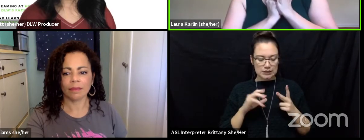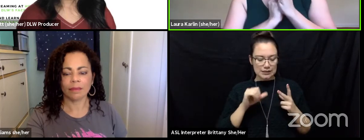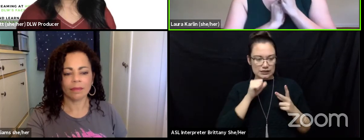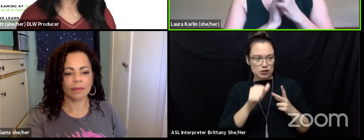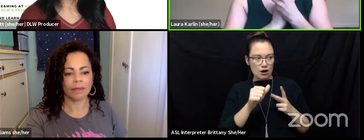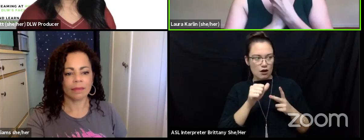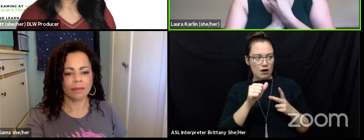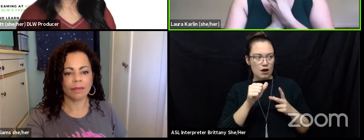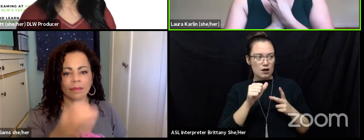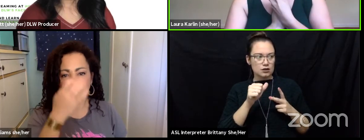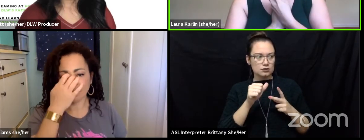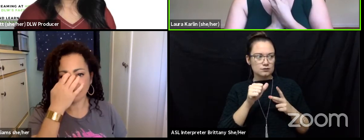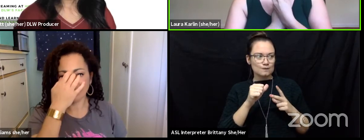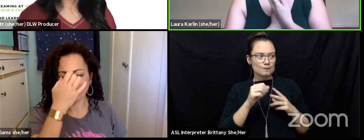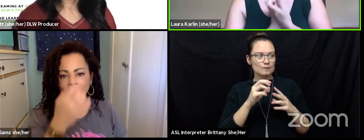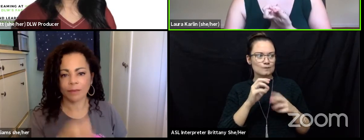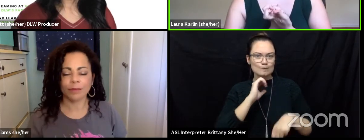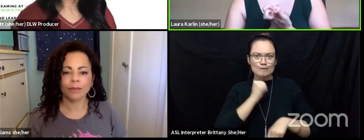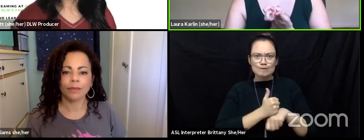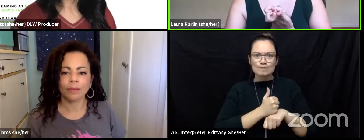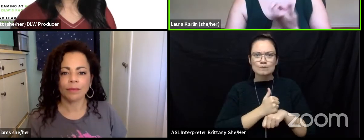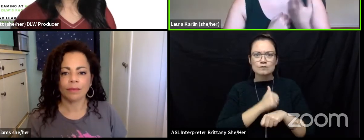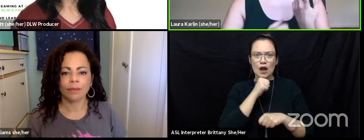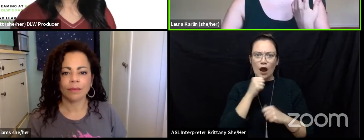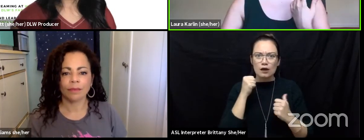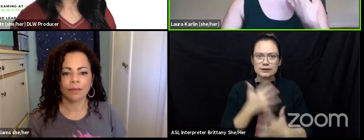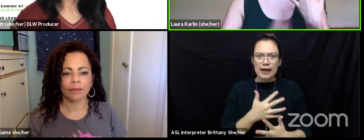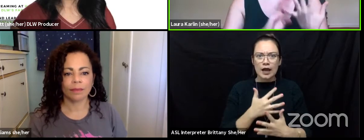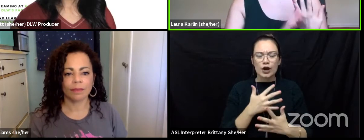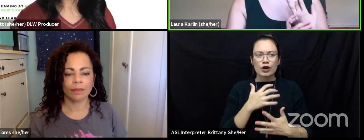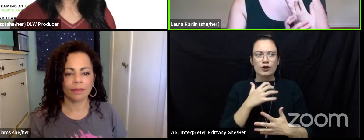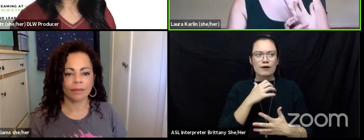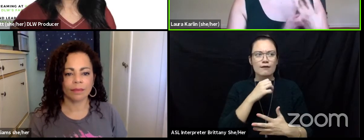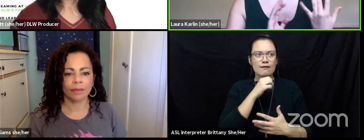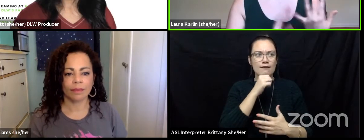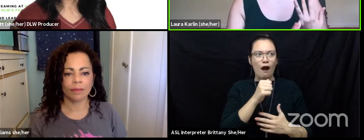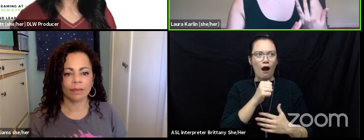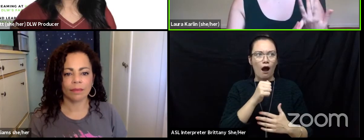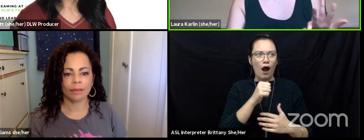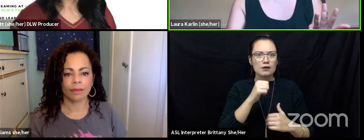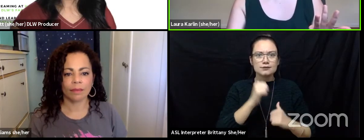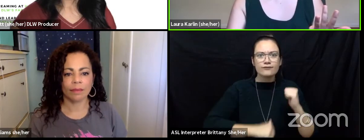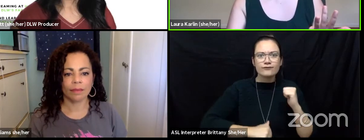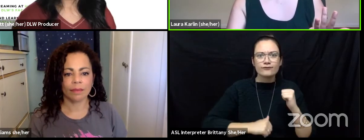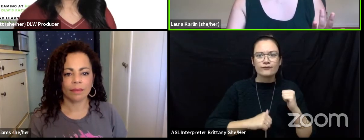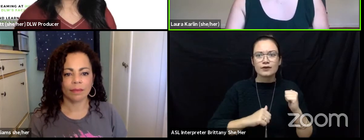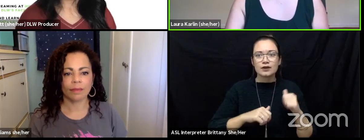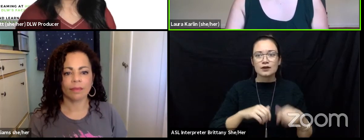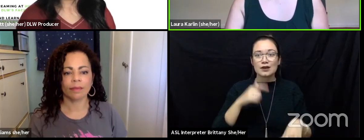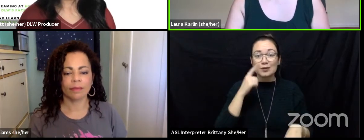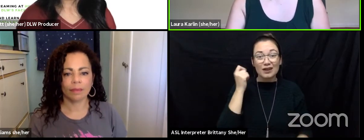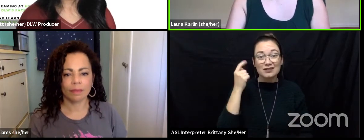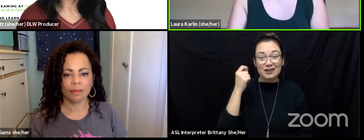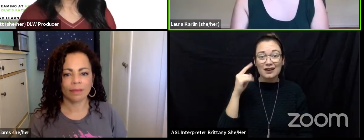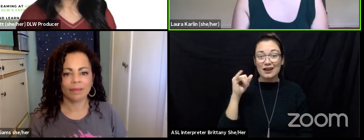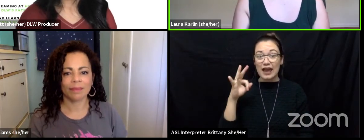isn't so bound, isn't so afraid, because we've taken if you're laughing, you're breathing.